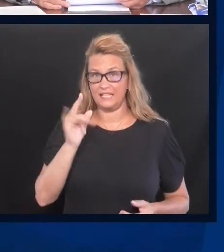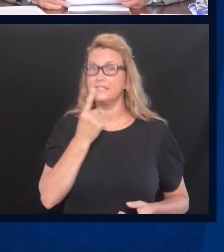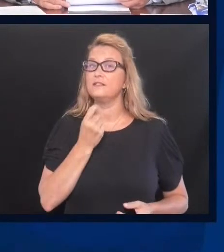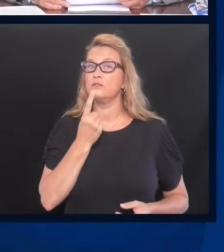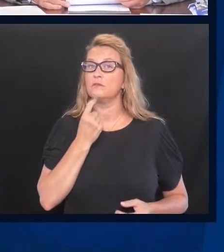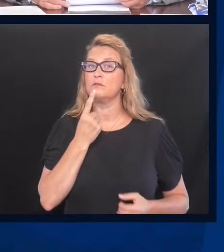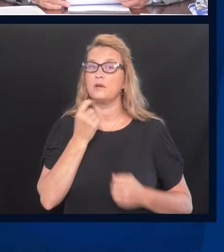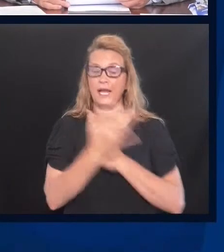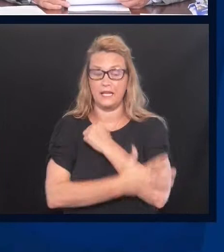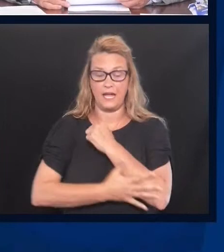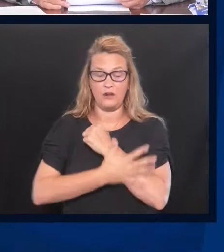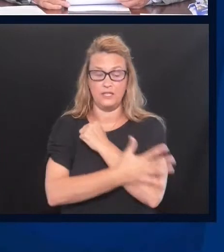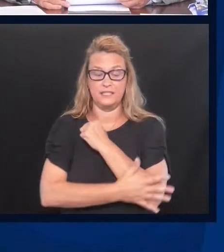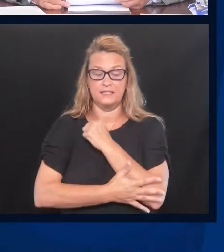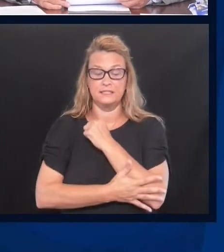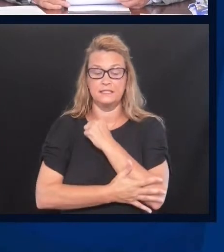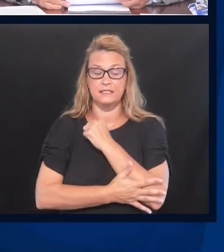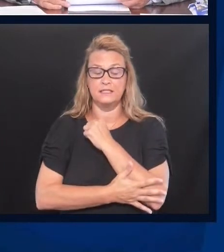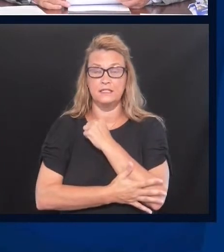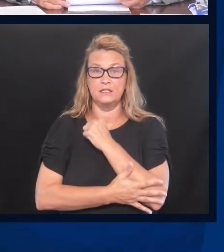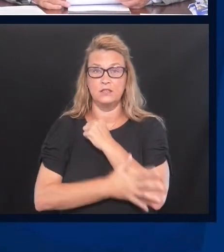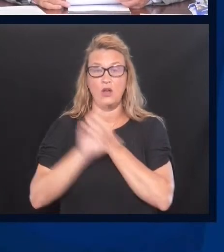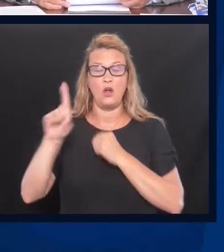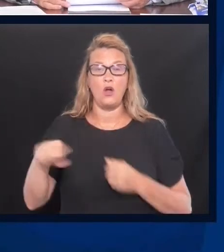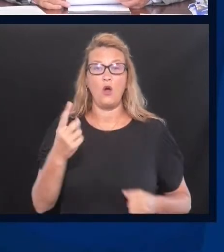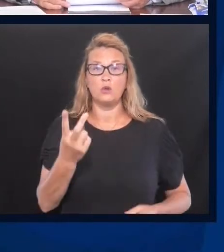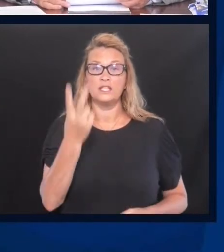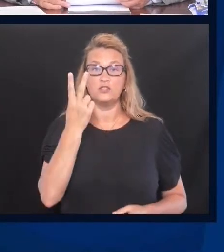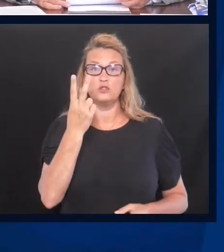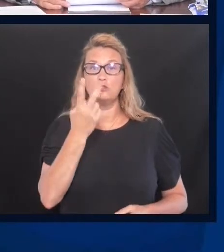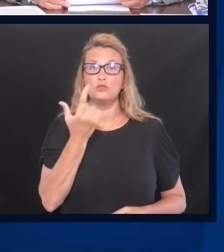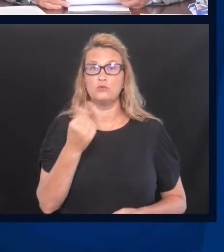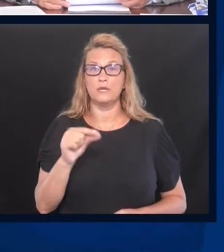counties in West Virginia, only 2 green.